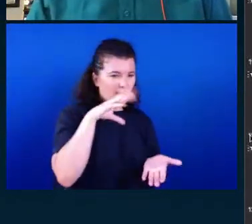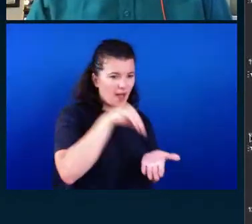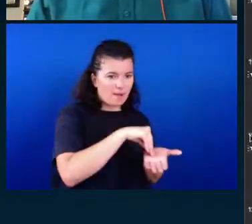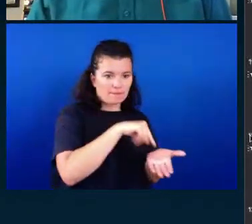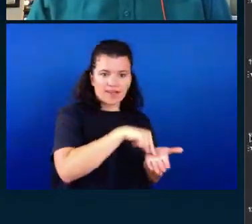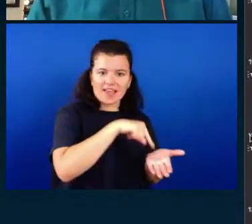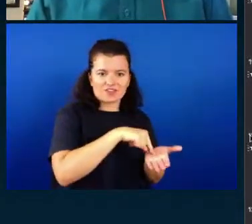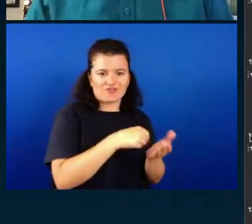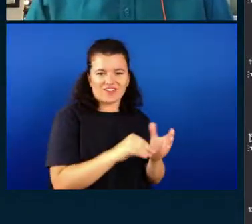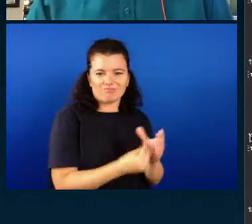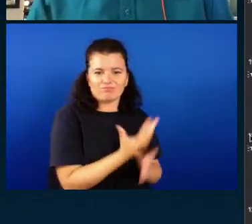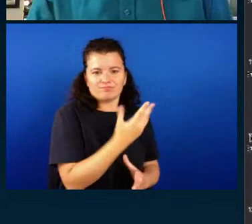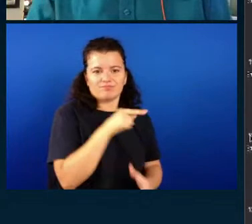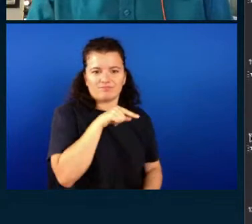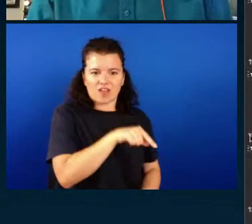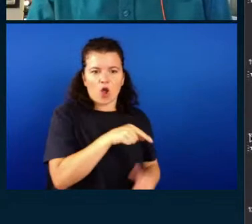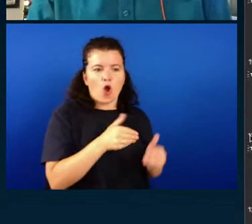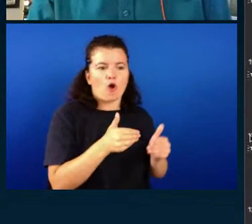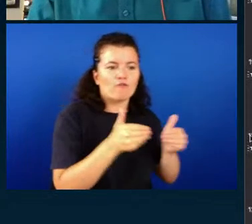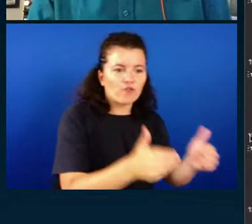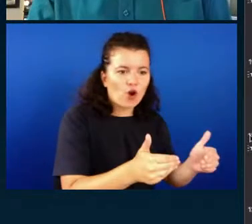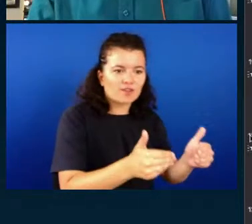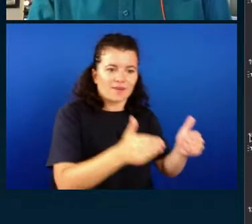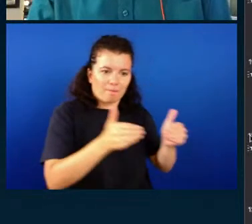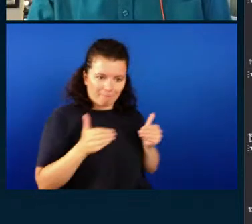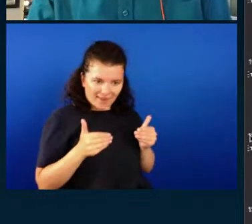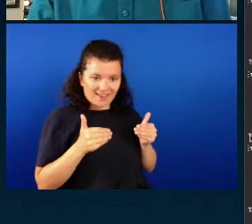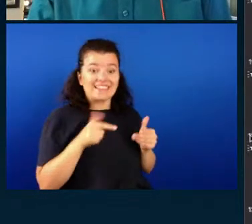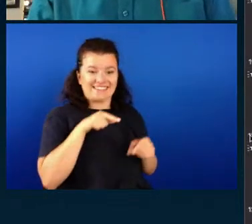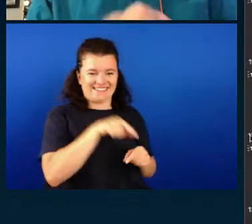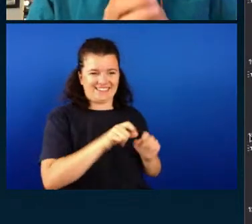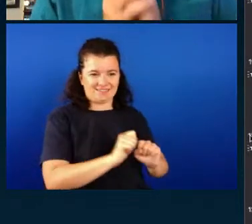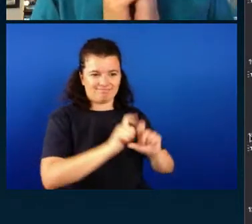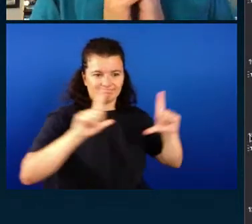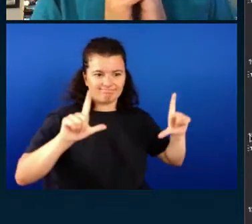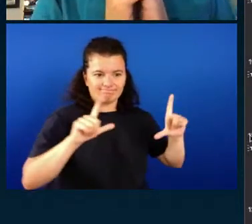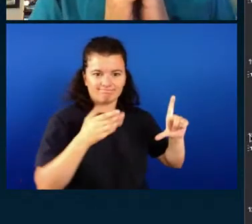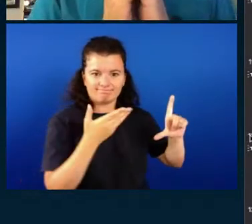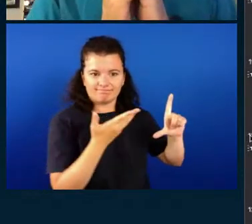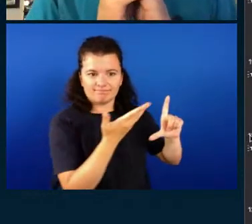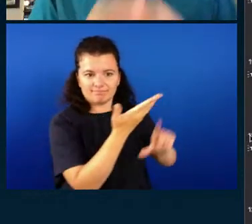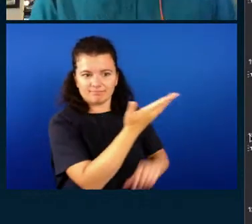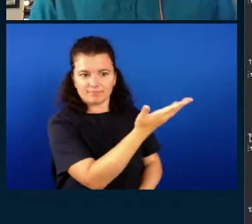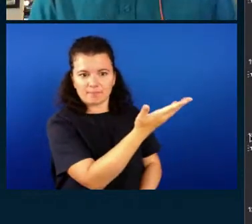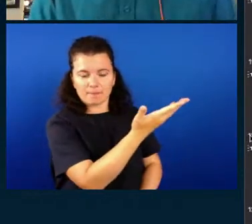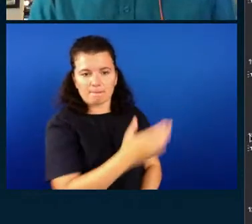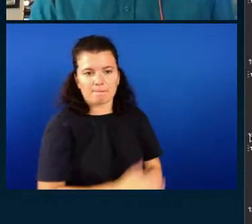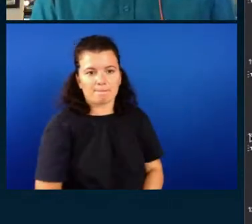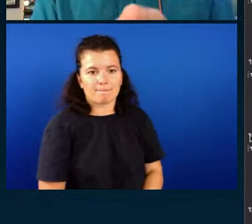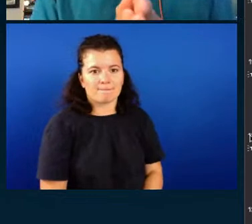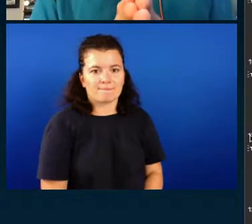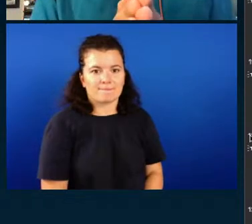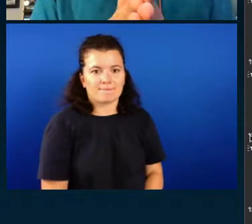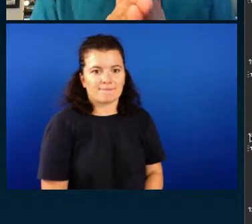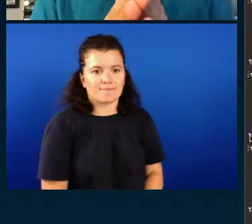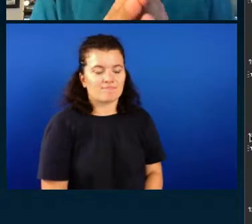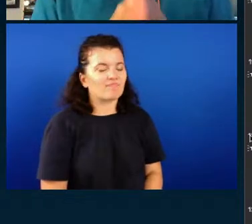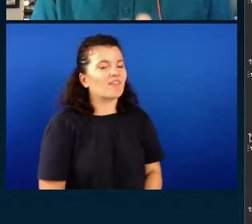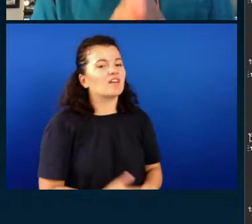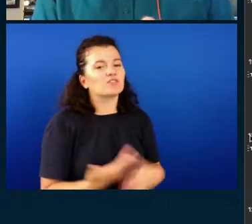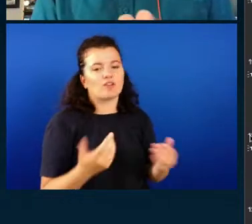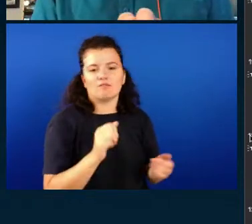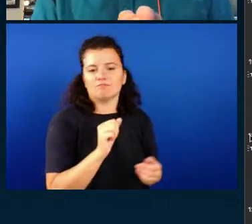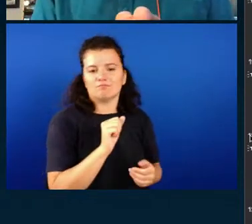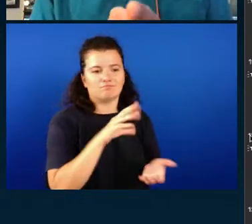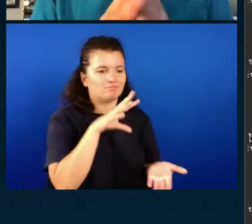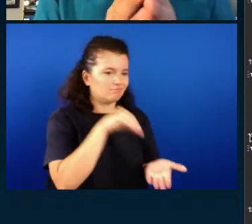end. Okay. So we had, okay. So here's my simple application, and it had